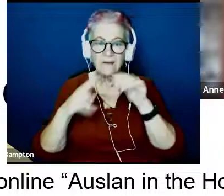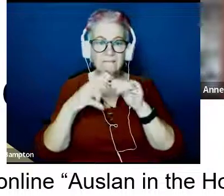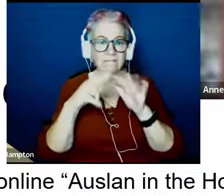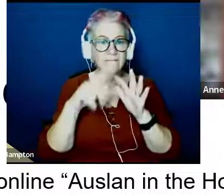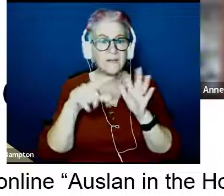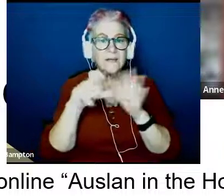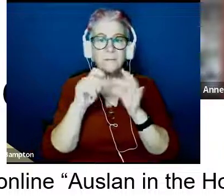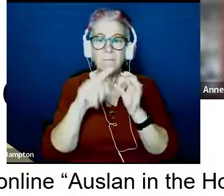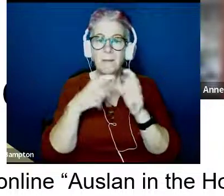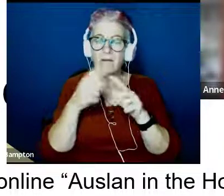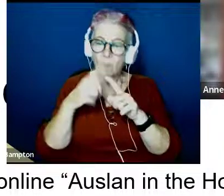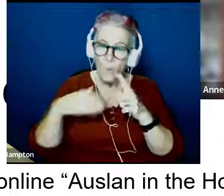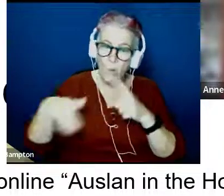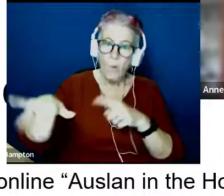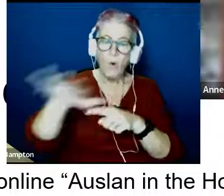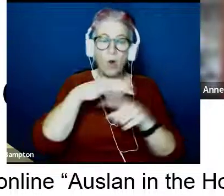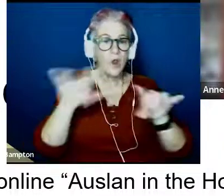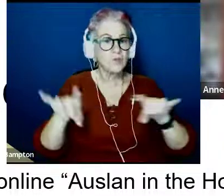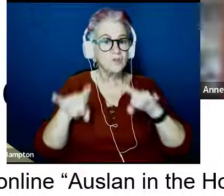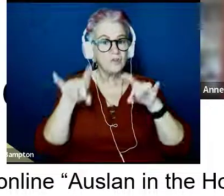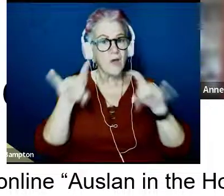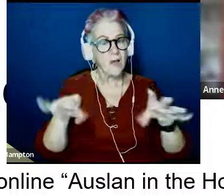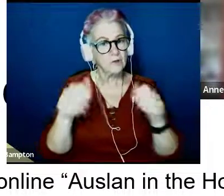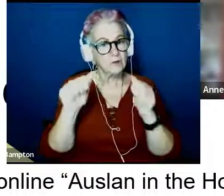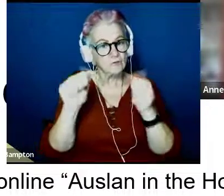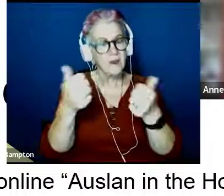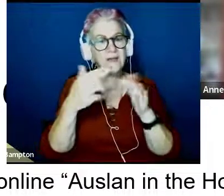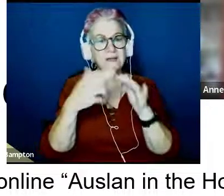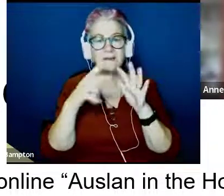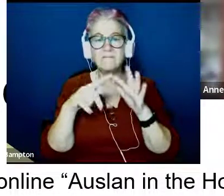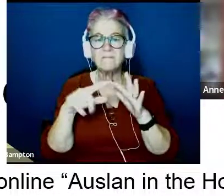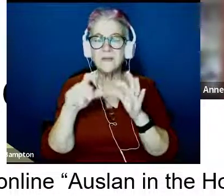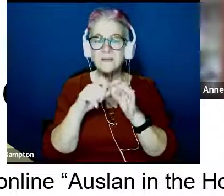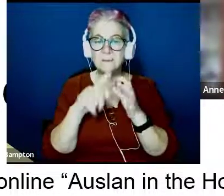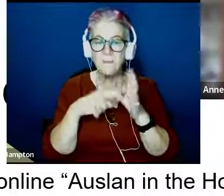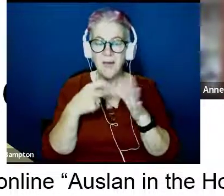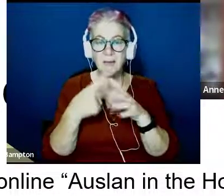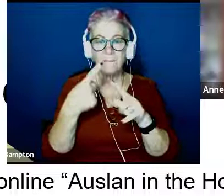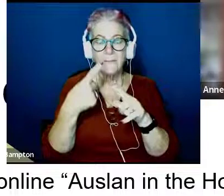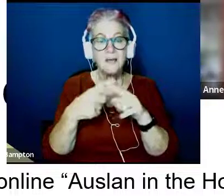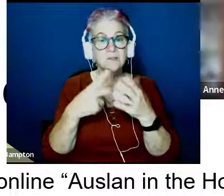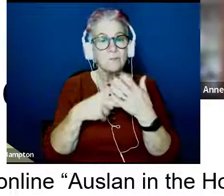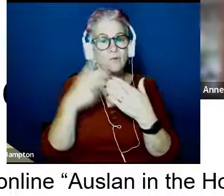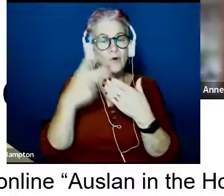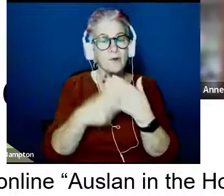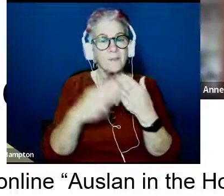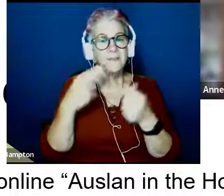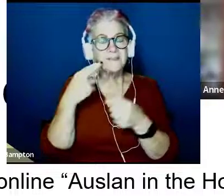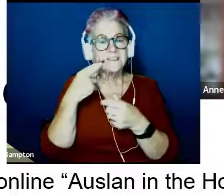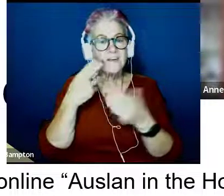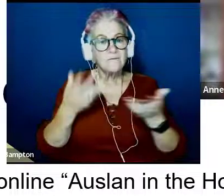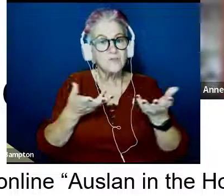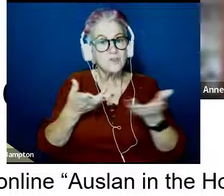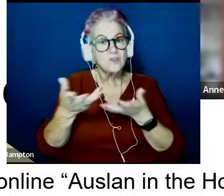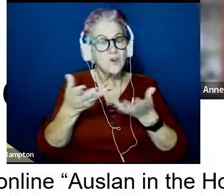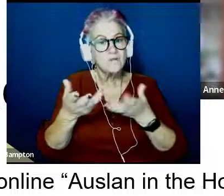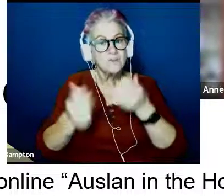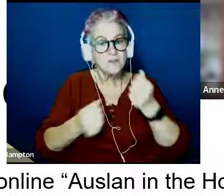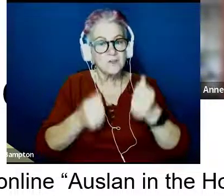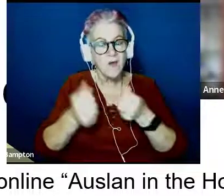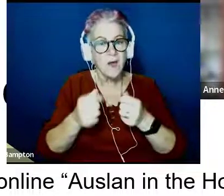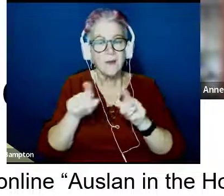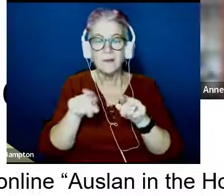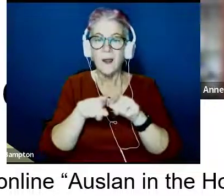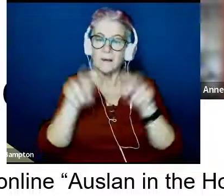Australia for our Auslan videos, and there's a program that Deaf Services run called Auslan in the Home, and this has